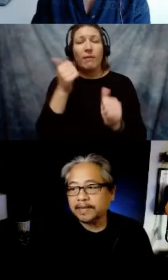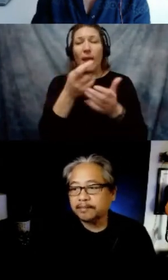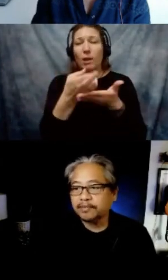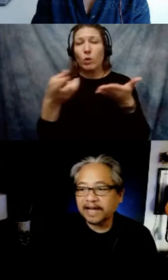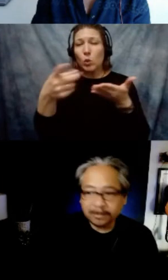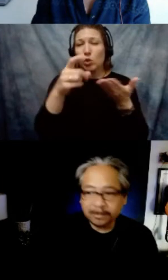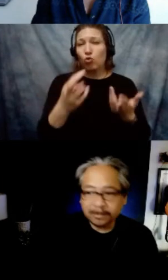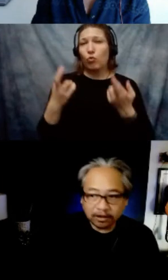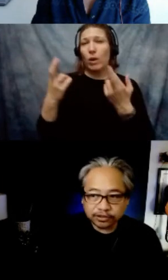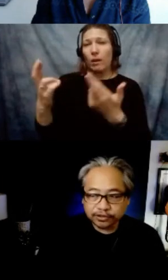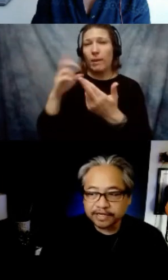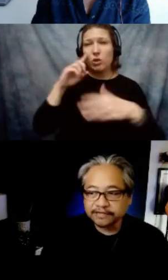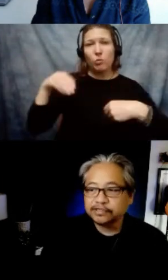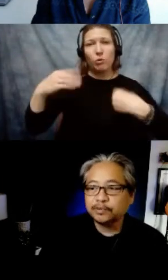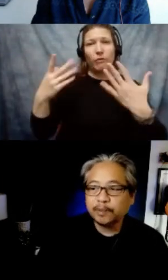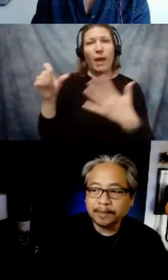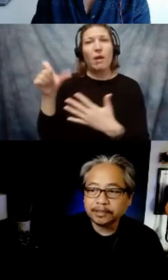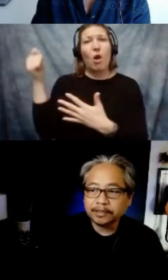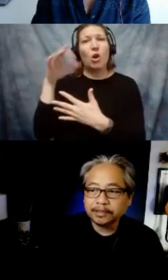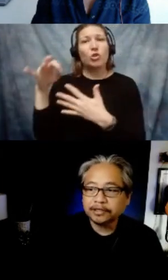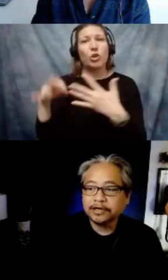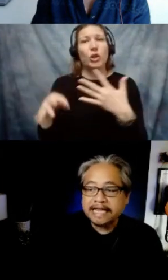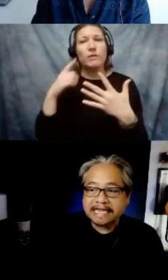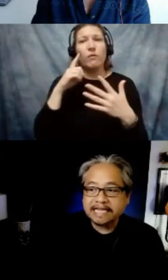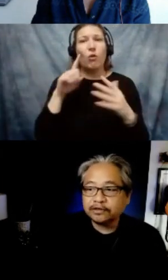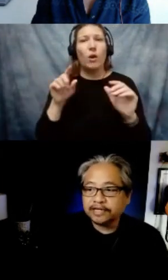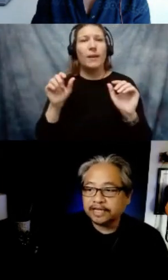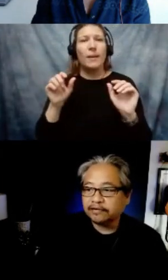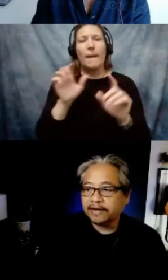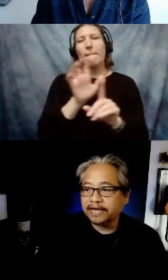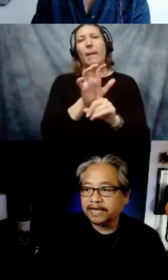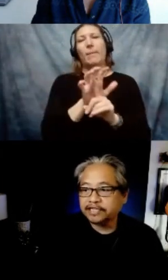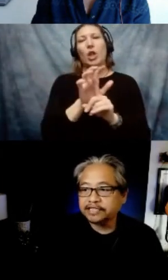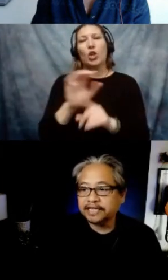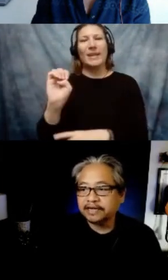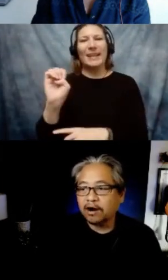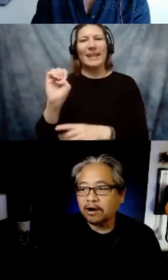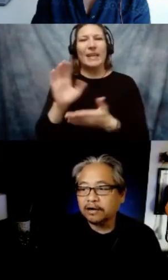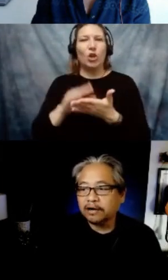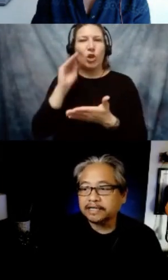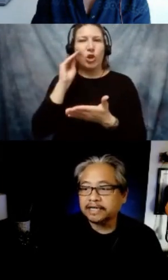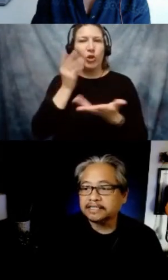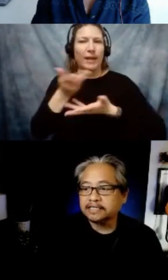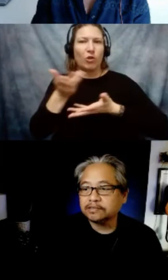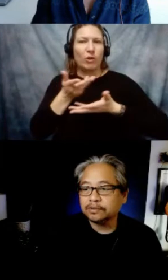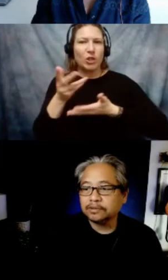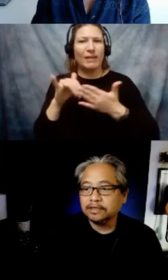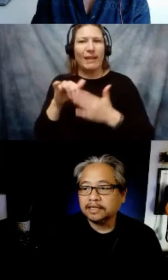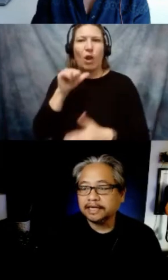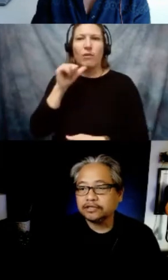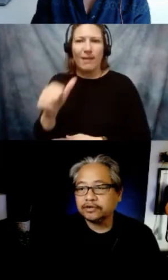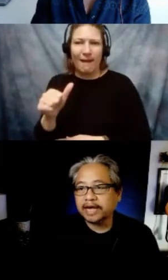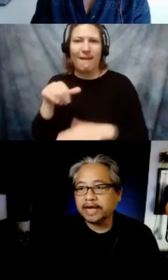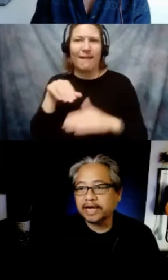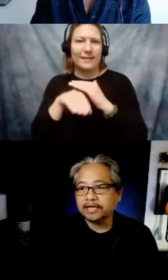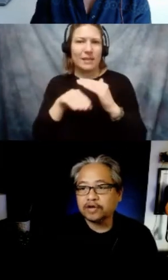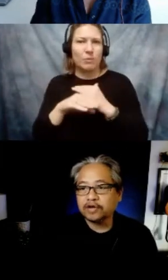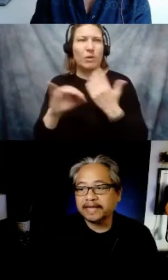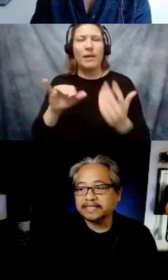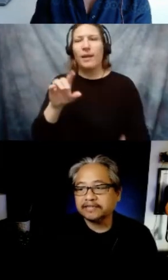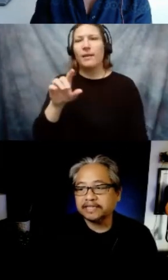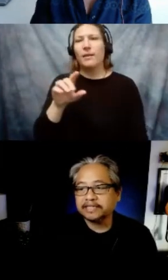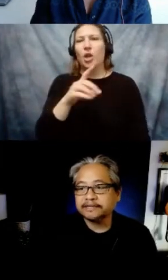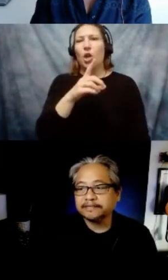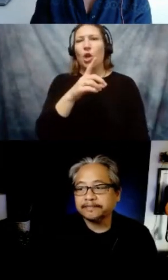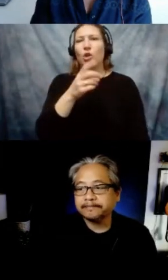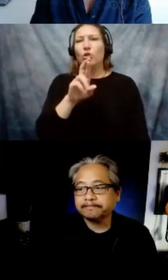e-learning interactions that aren't accessible, like drag and drop activities. Yeah, so that's a really good question.